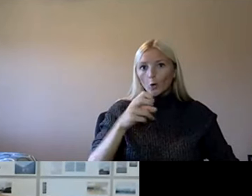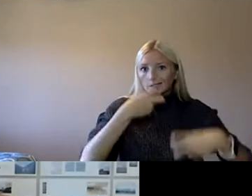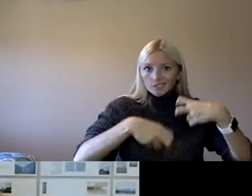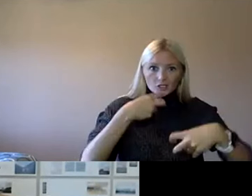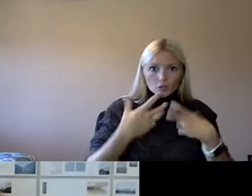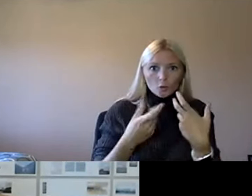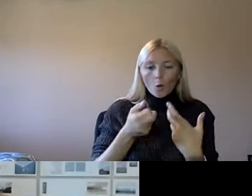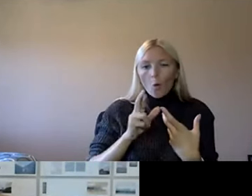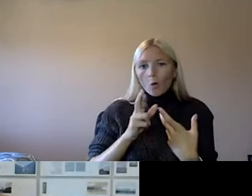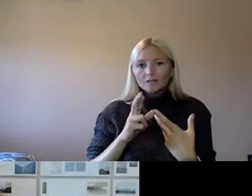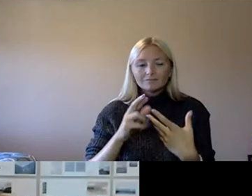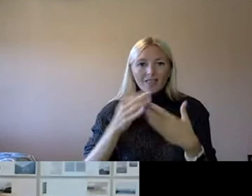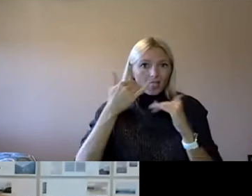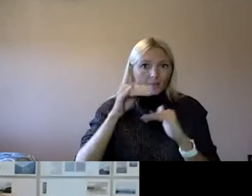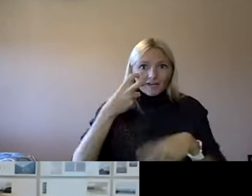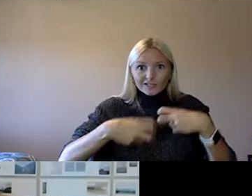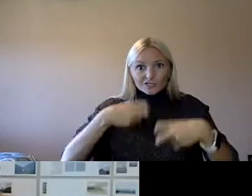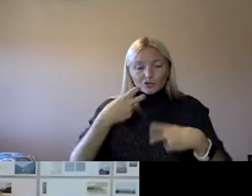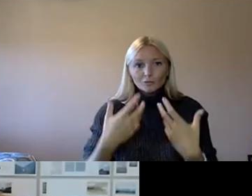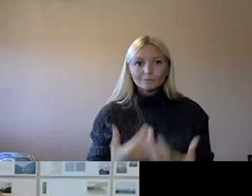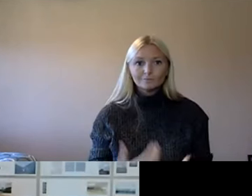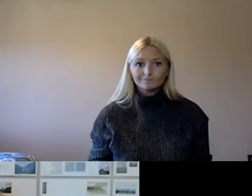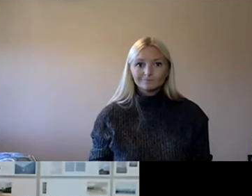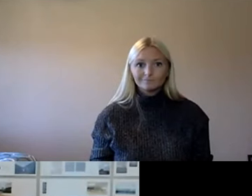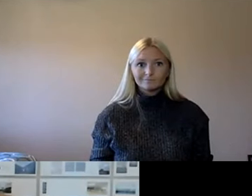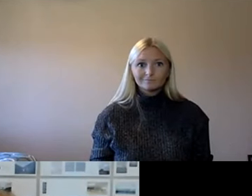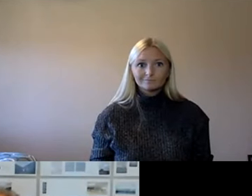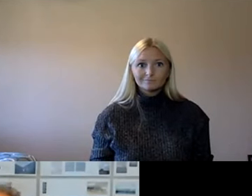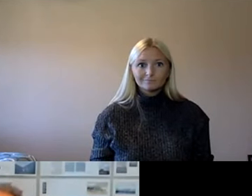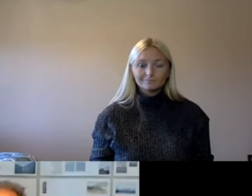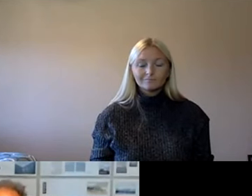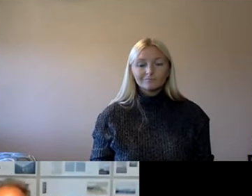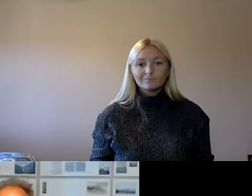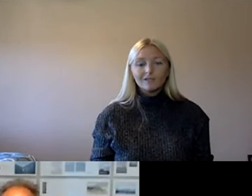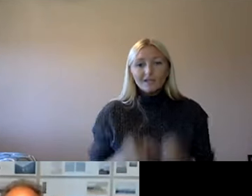code or anything like that. There's no building code that would prevent us from designing schools differently.